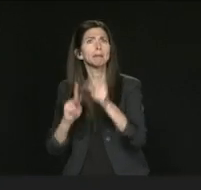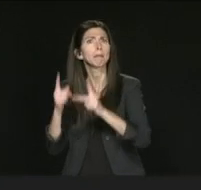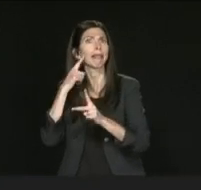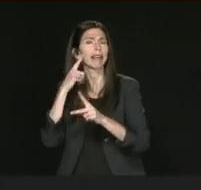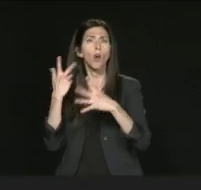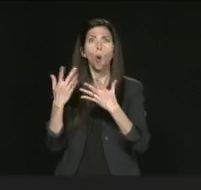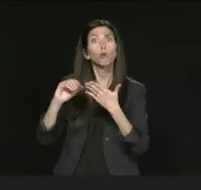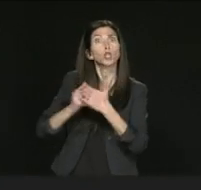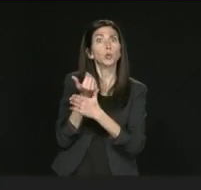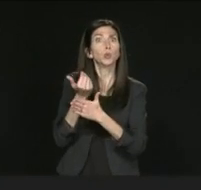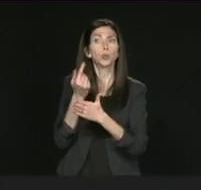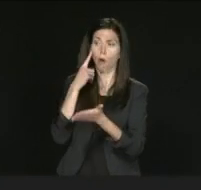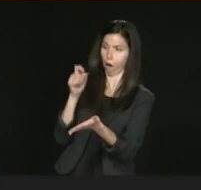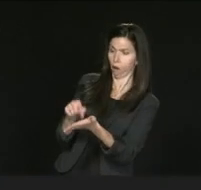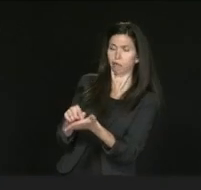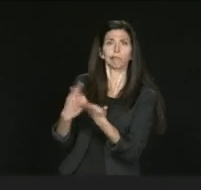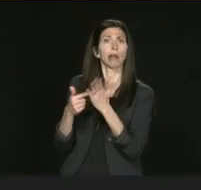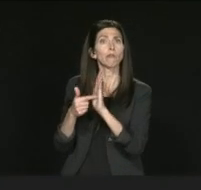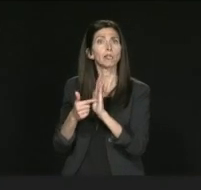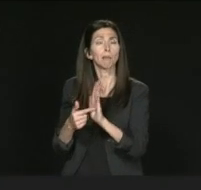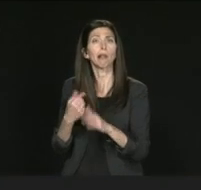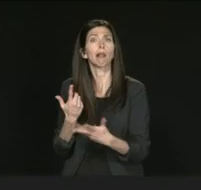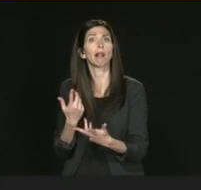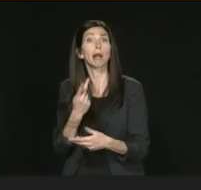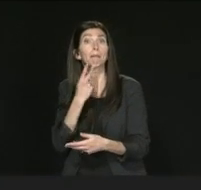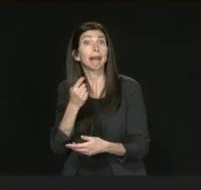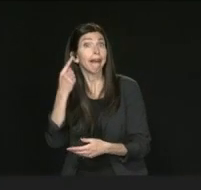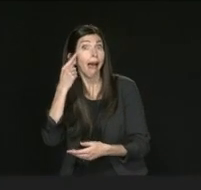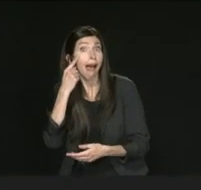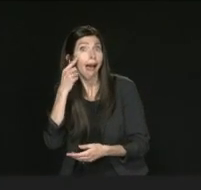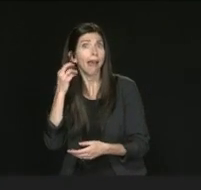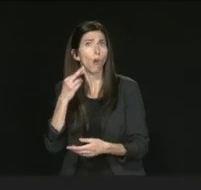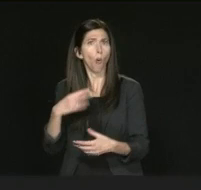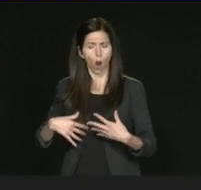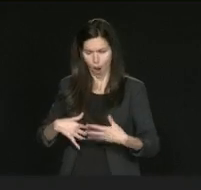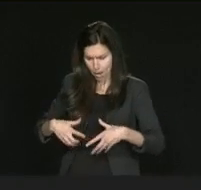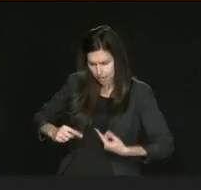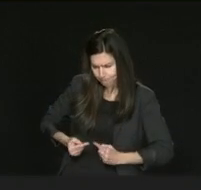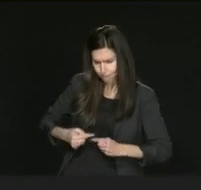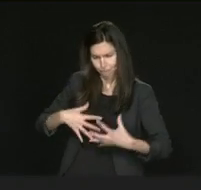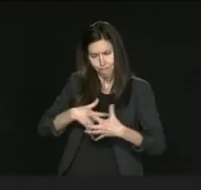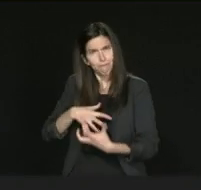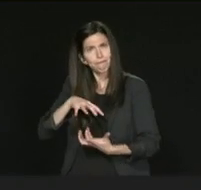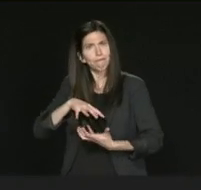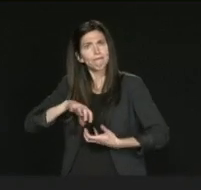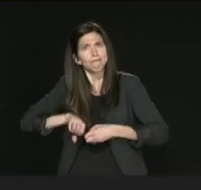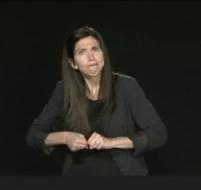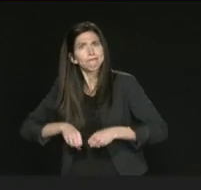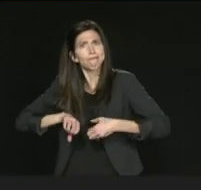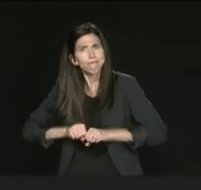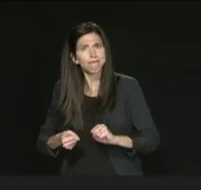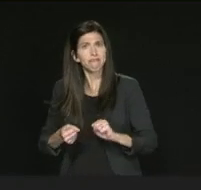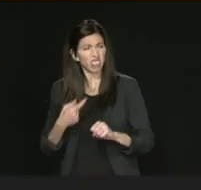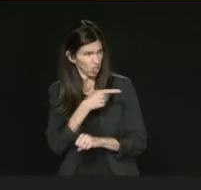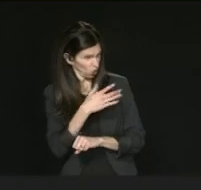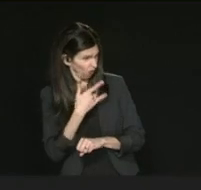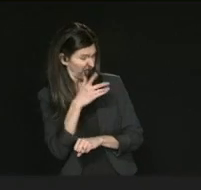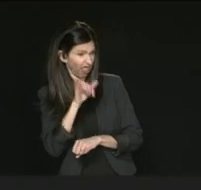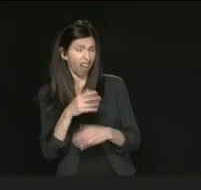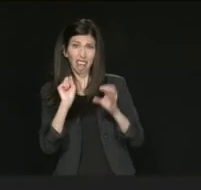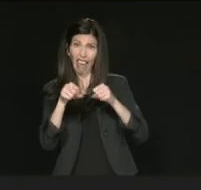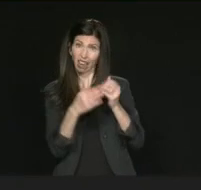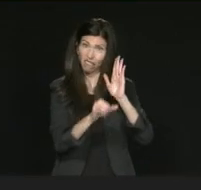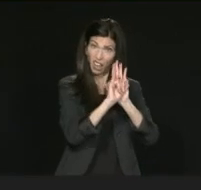us about Canada's stance on asymptomatic transmission and how concerning that is. And two, until we have firm